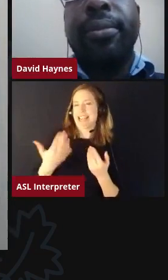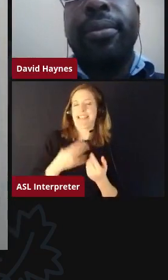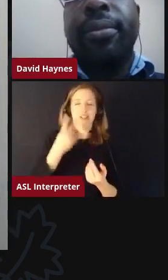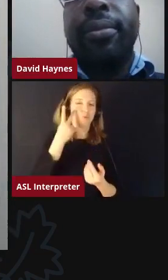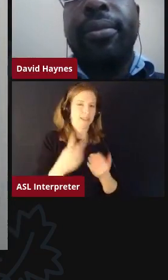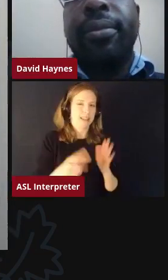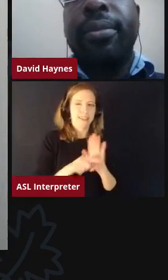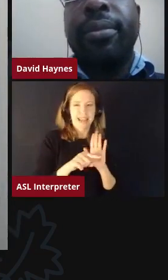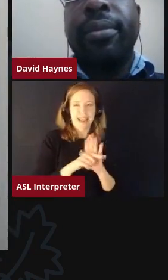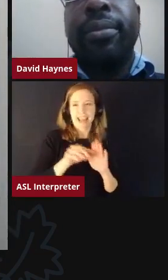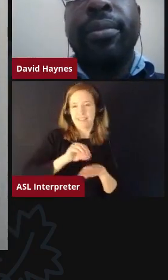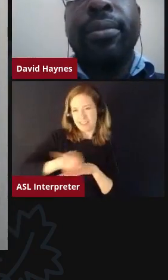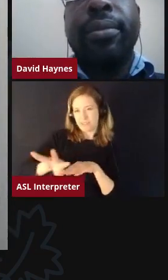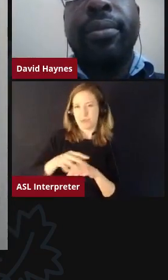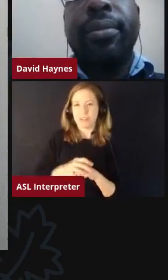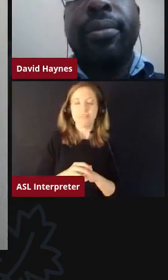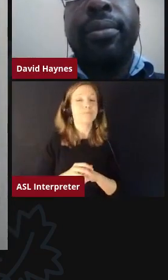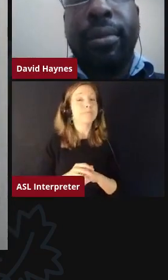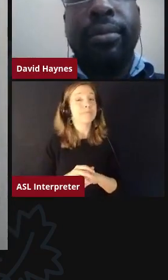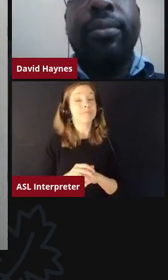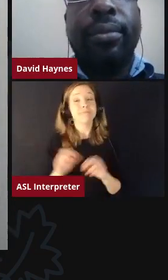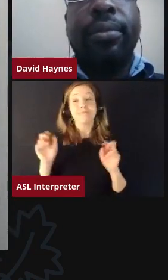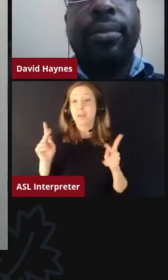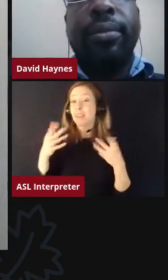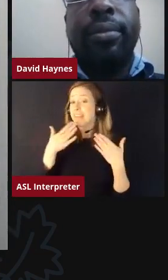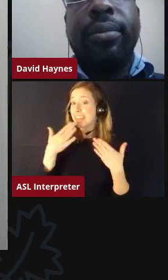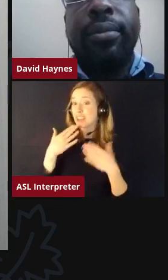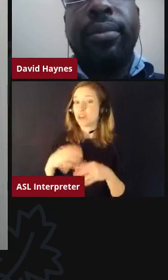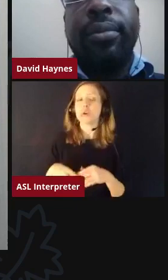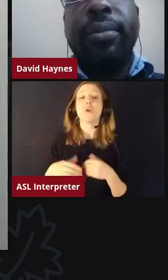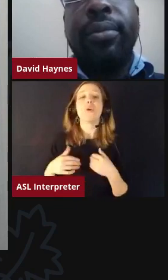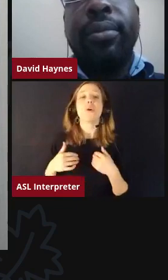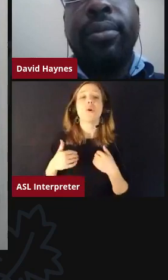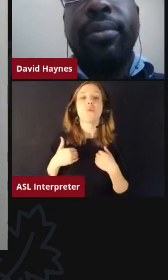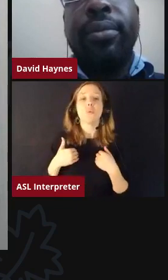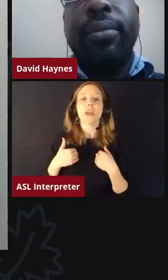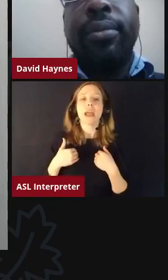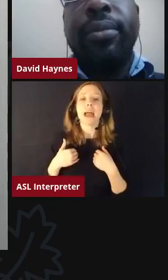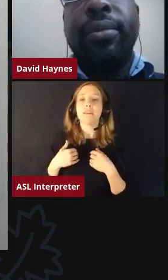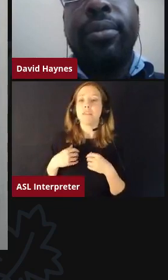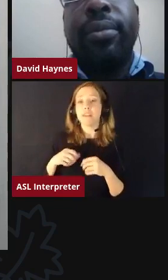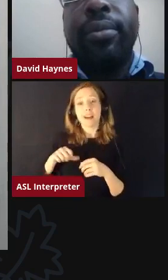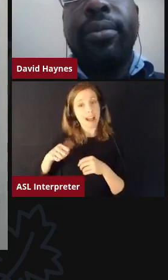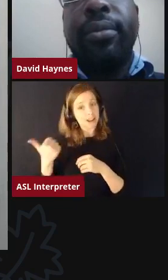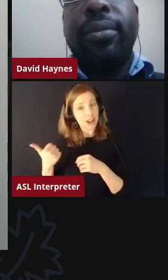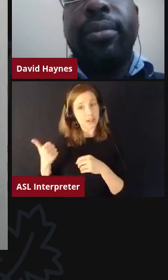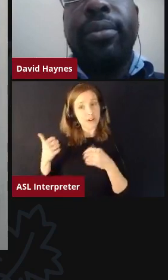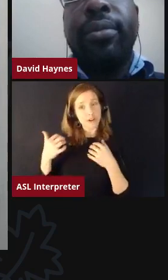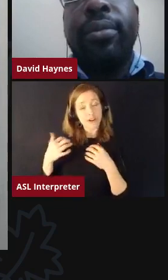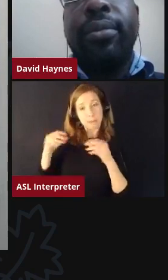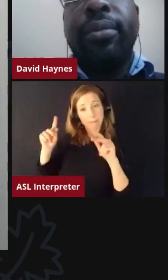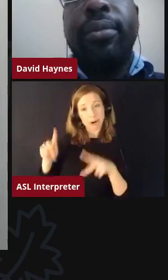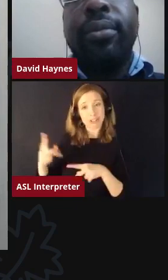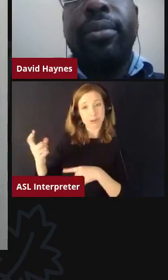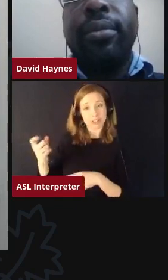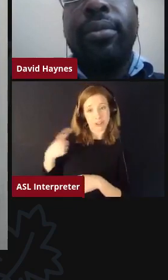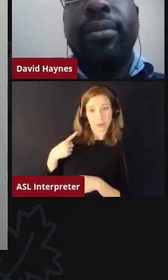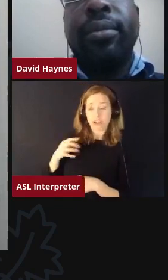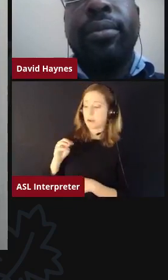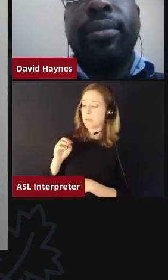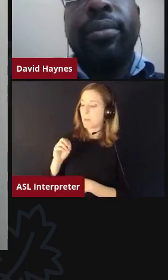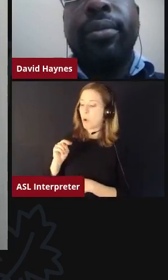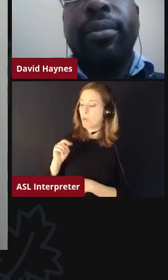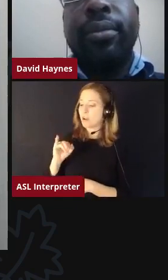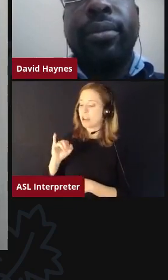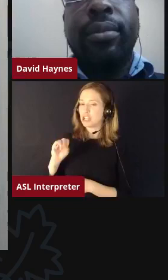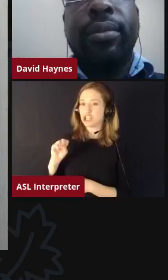Monisha, thank you so much for your question. We have another question from a very esteemed audience member, Monisha. And her question is, it's